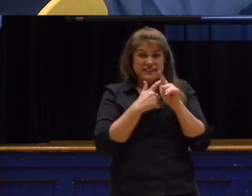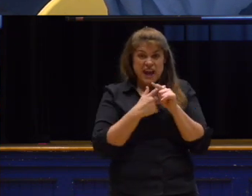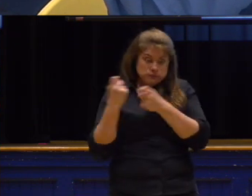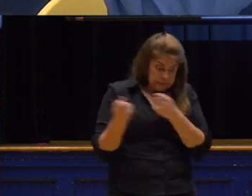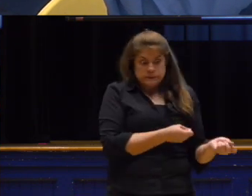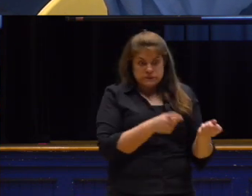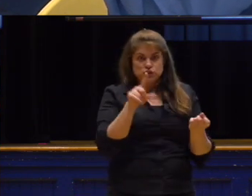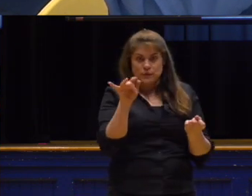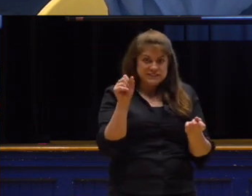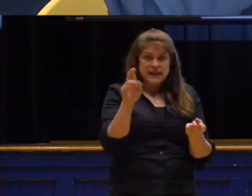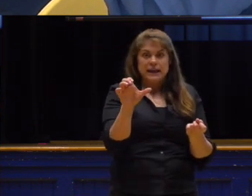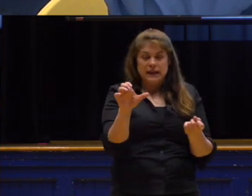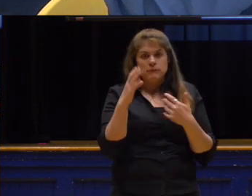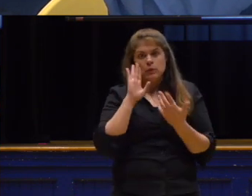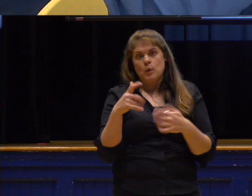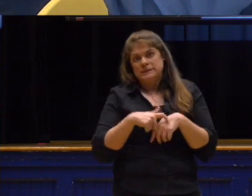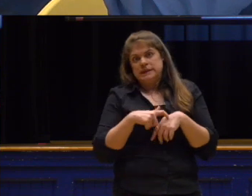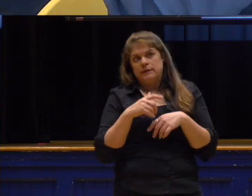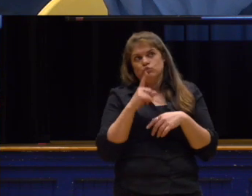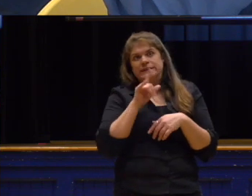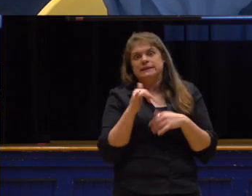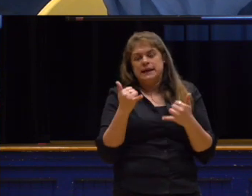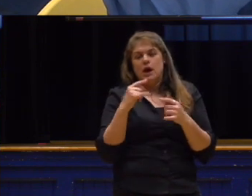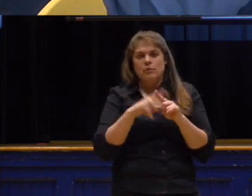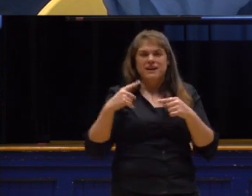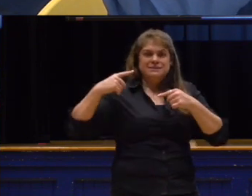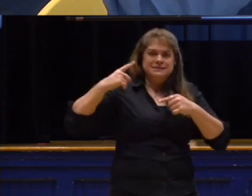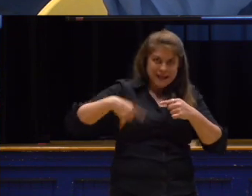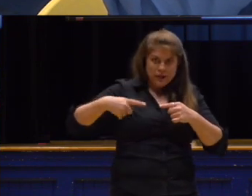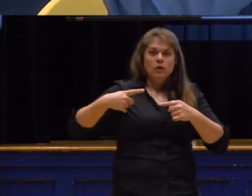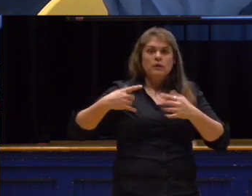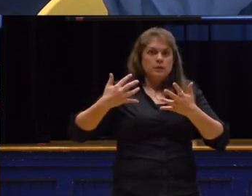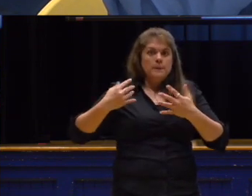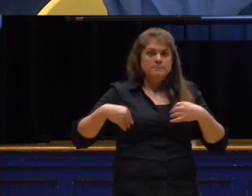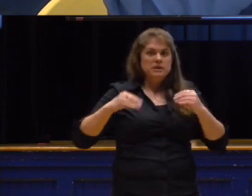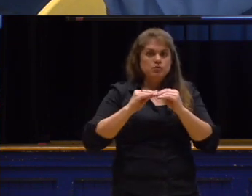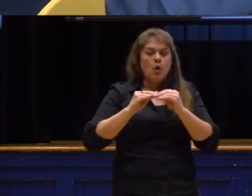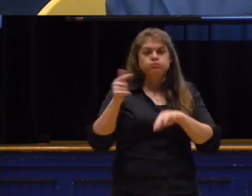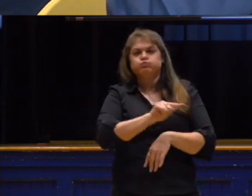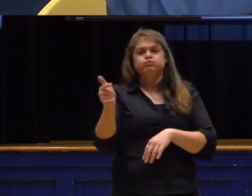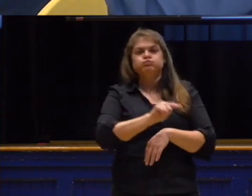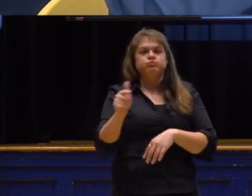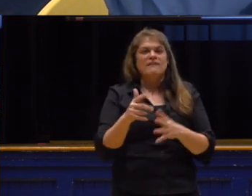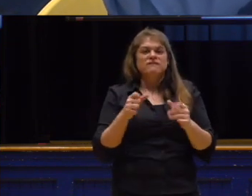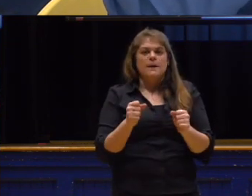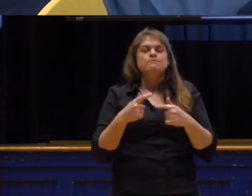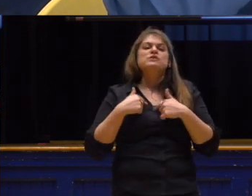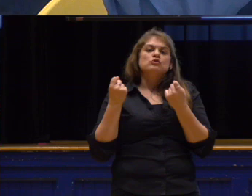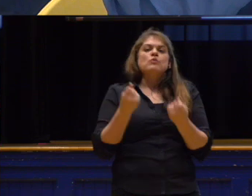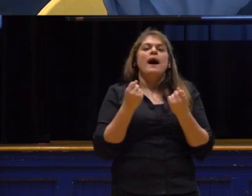your 20 seconds. I'm not sure about the timing now, but that cycle will be going a lot faster, so